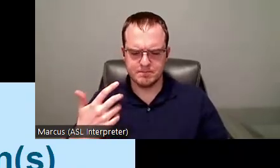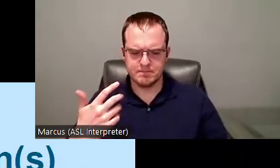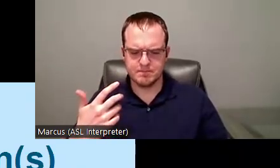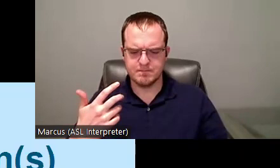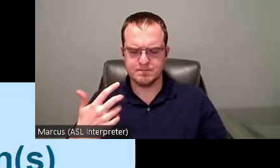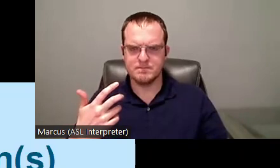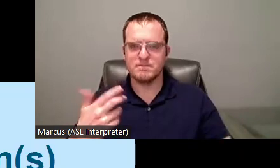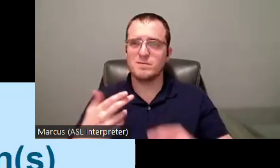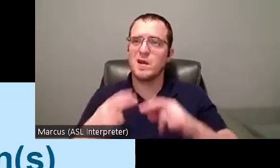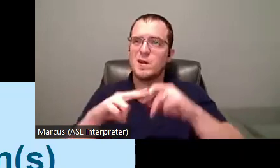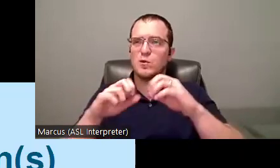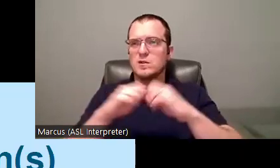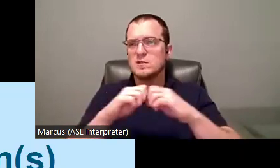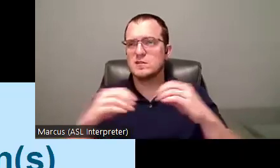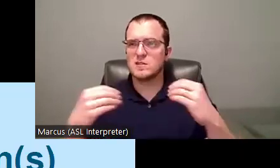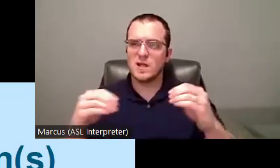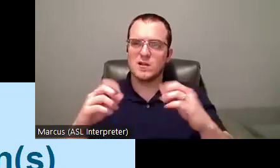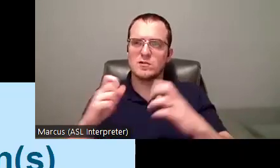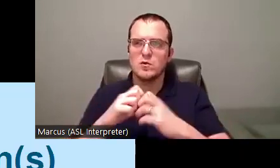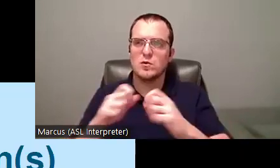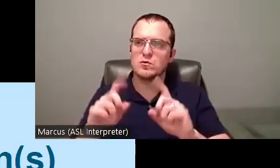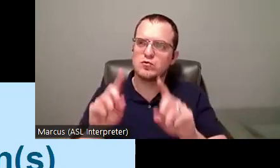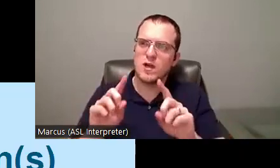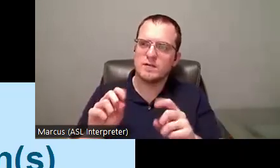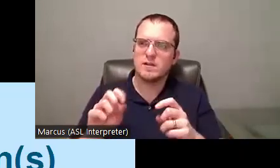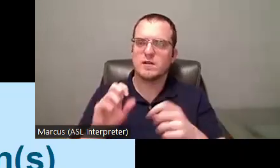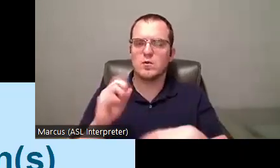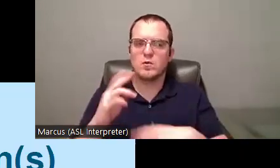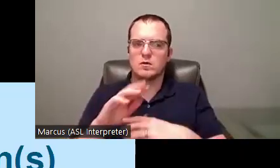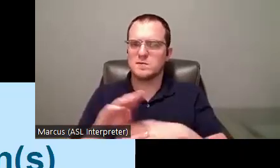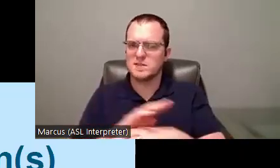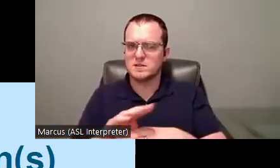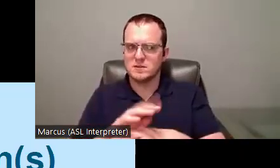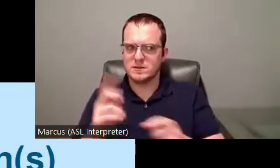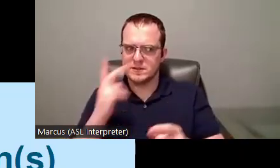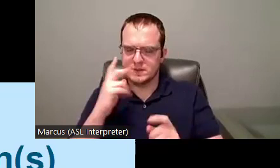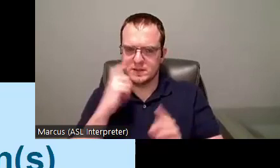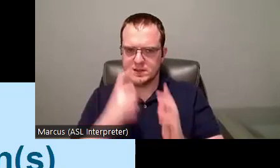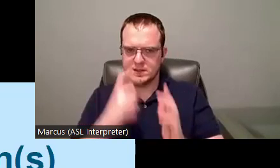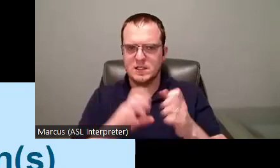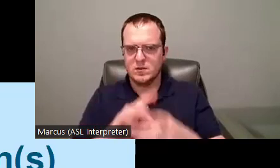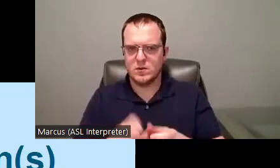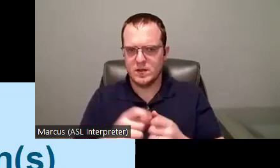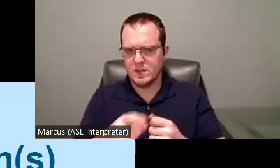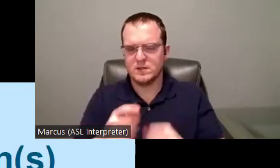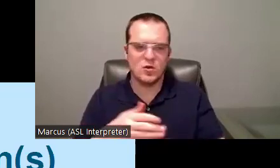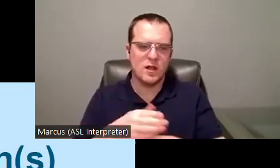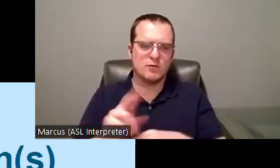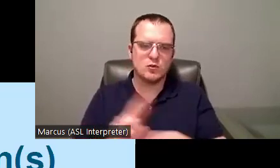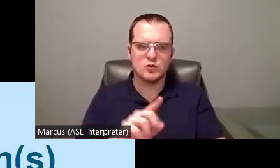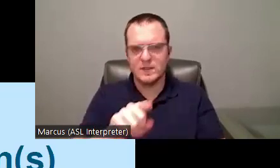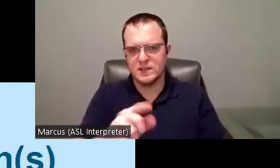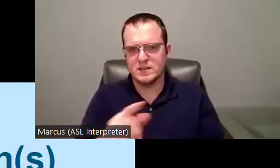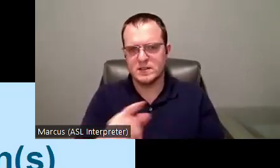in sales or traffic, or anything that the businesses are seeing kind of after they go